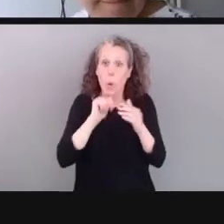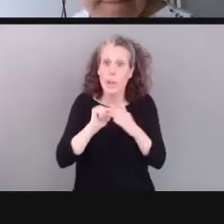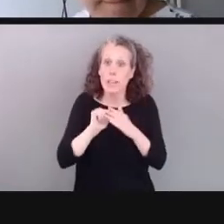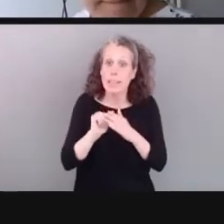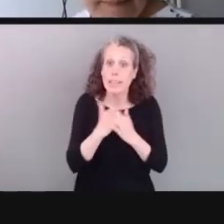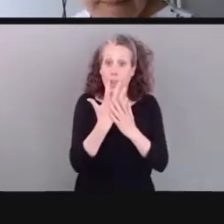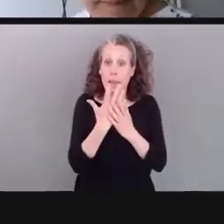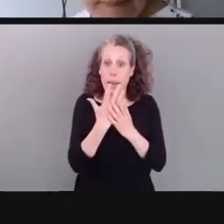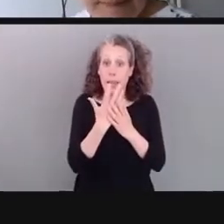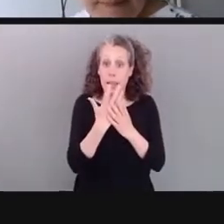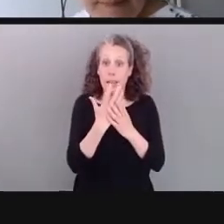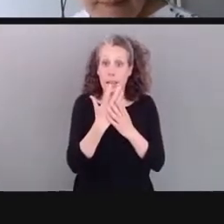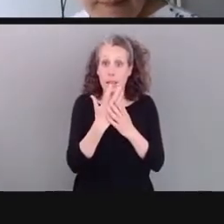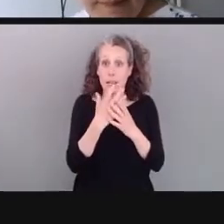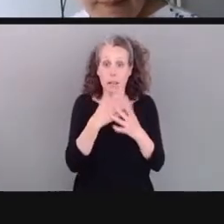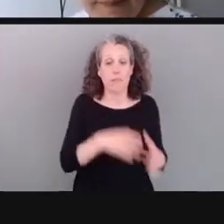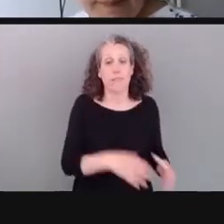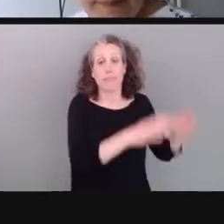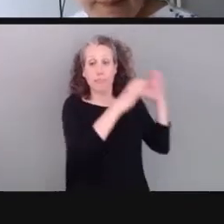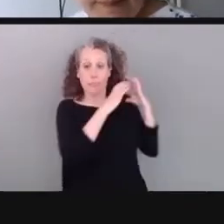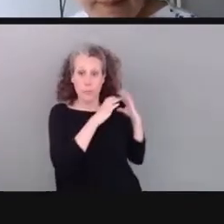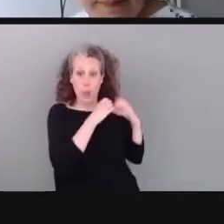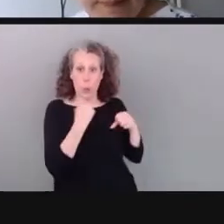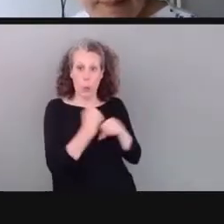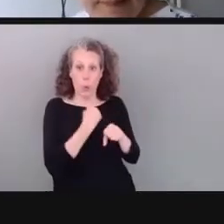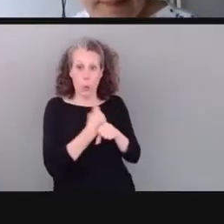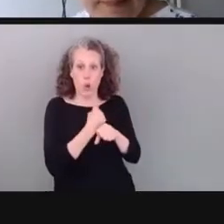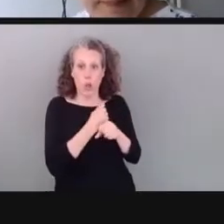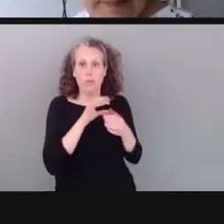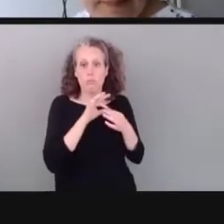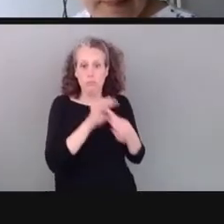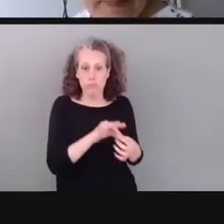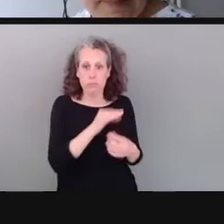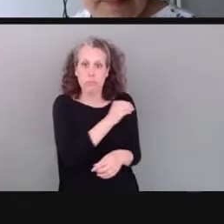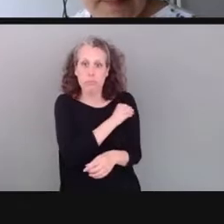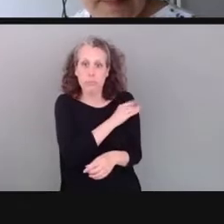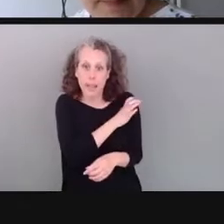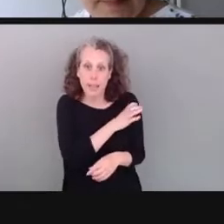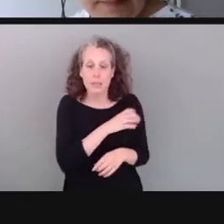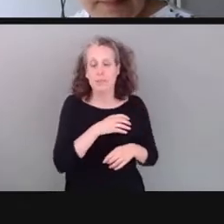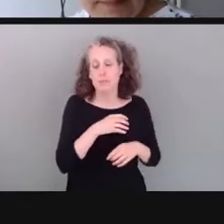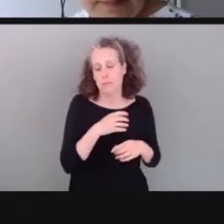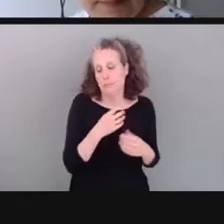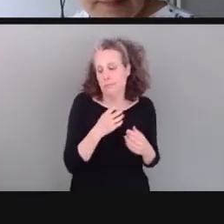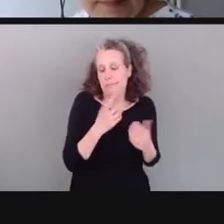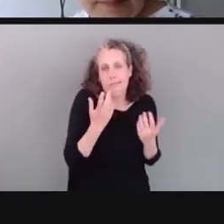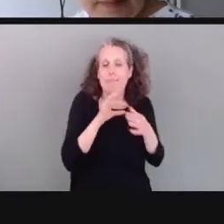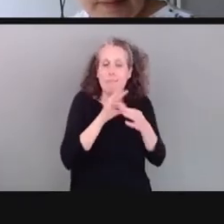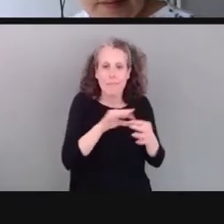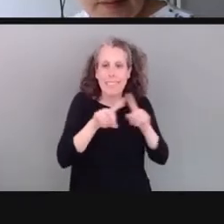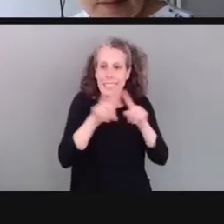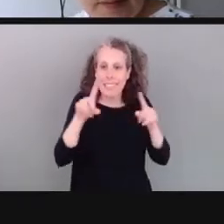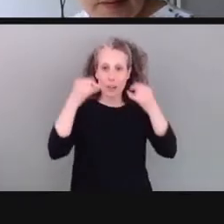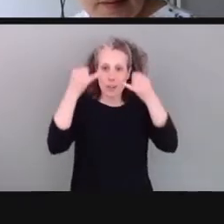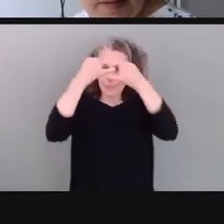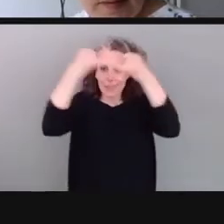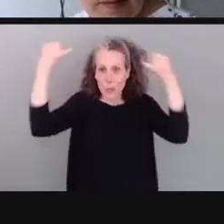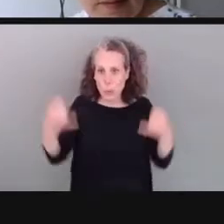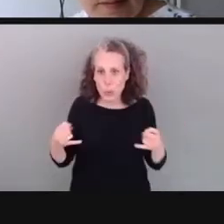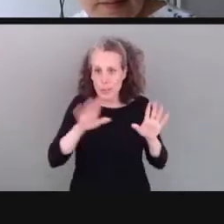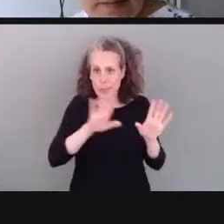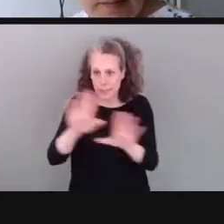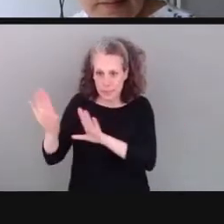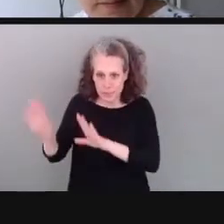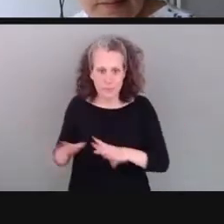on the works that needs to be done in capacity building of institutions, for instance. Another